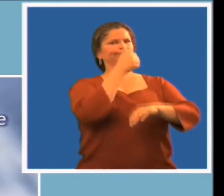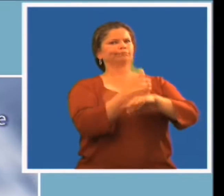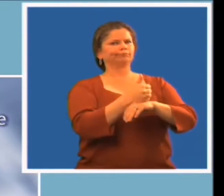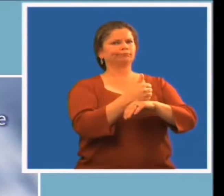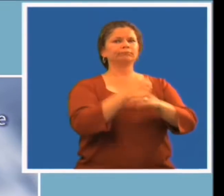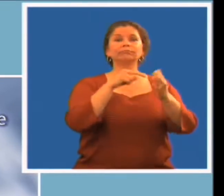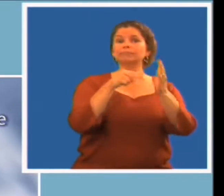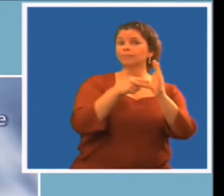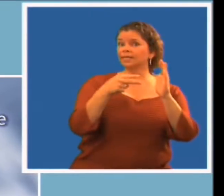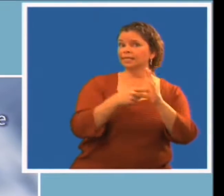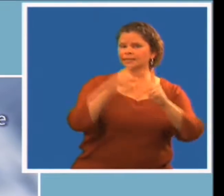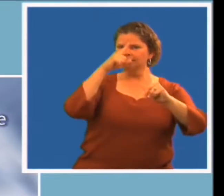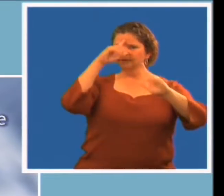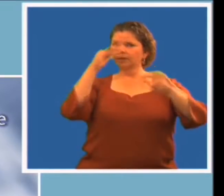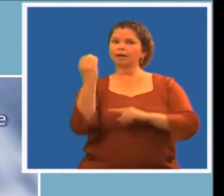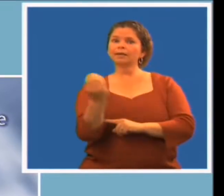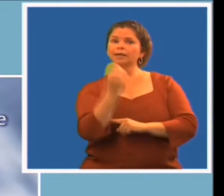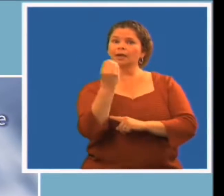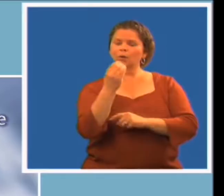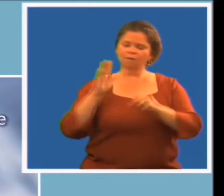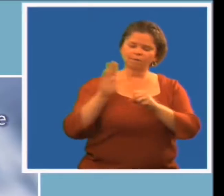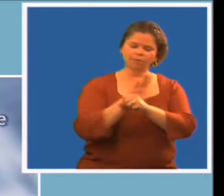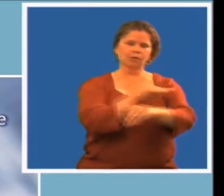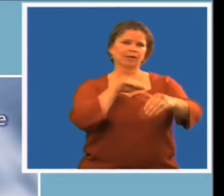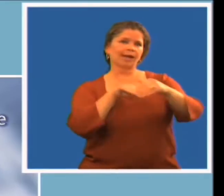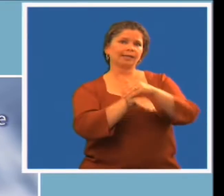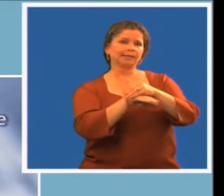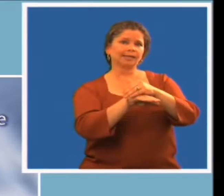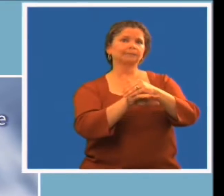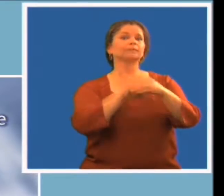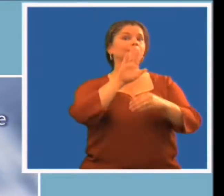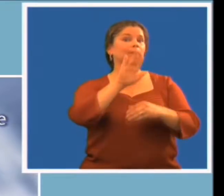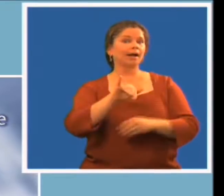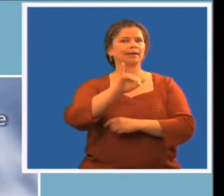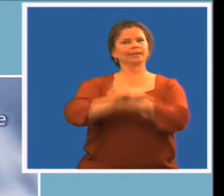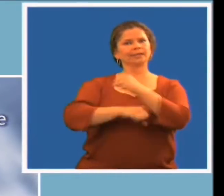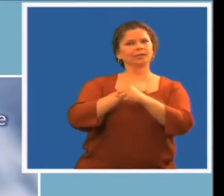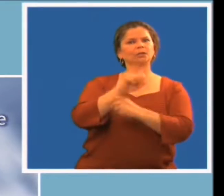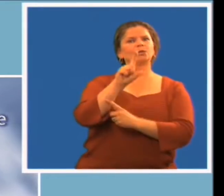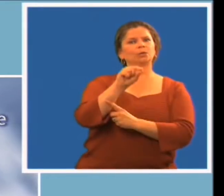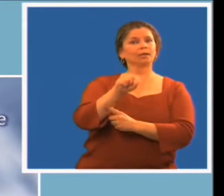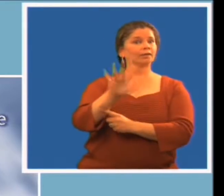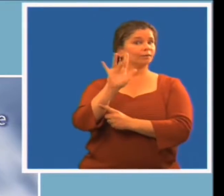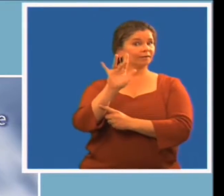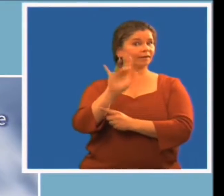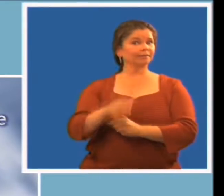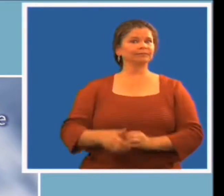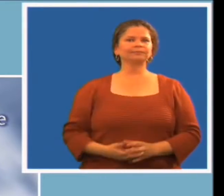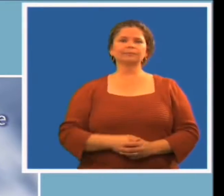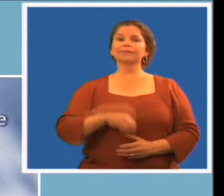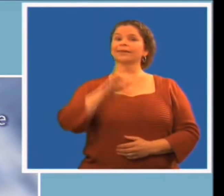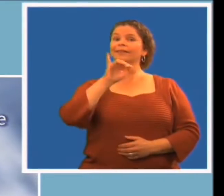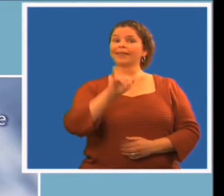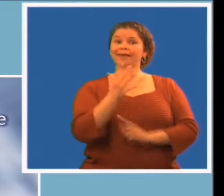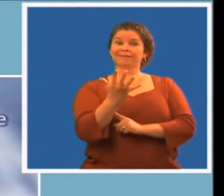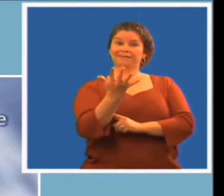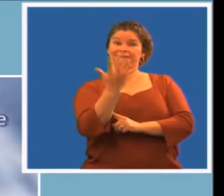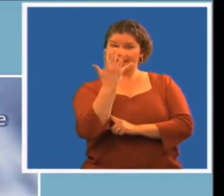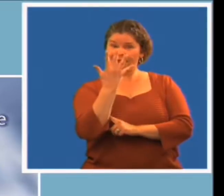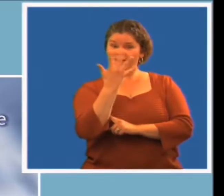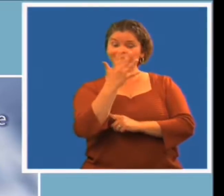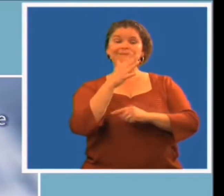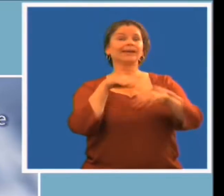the built environment. By fully implementing the standards in these 5 areas, it is expected